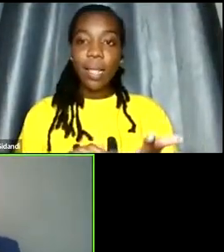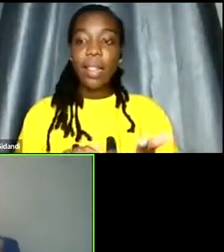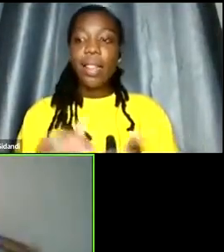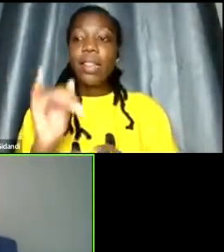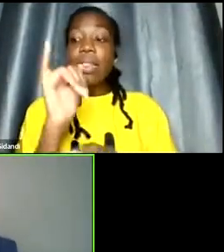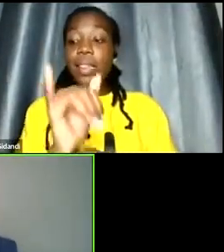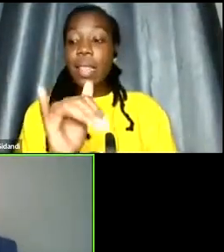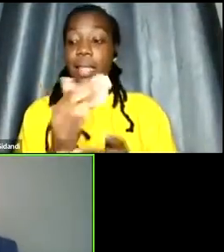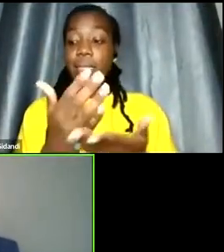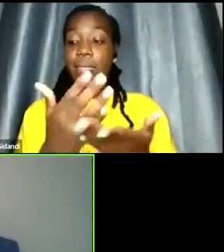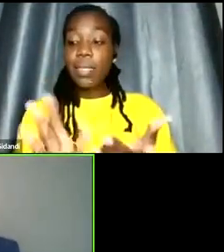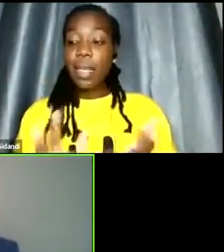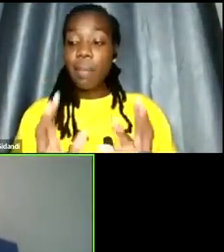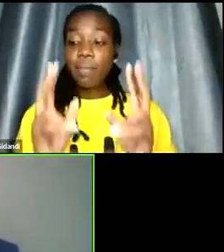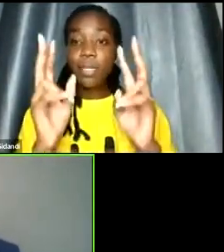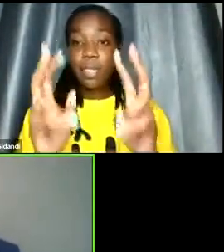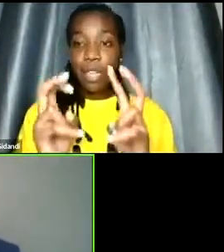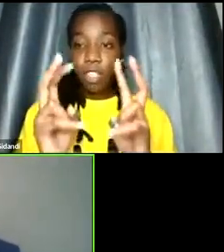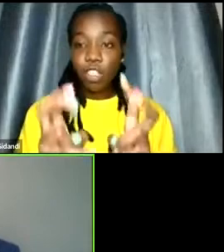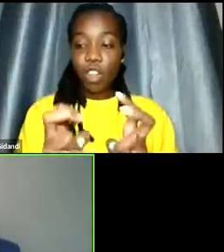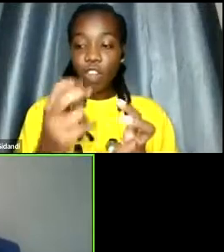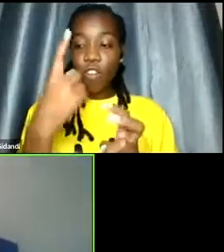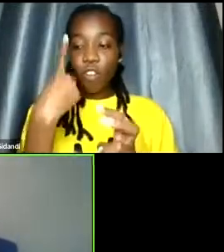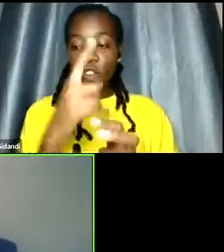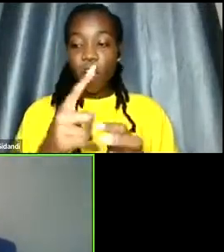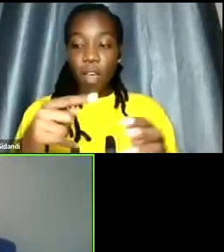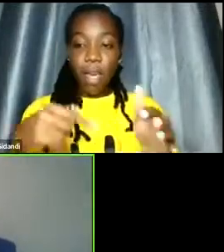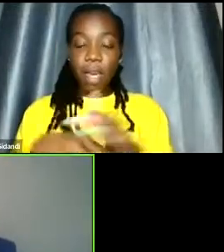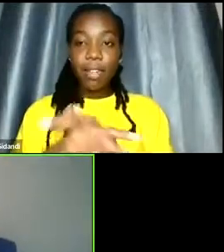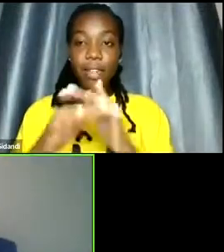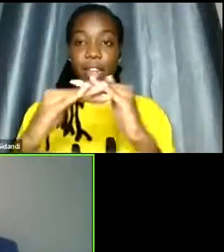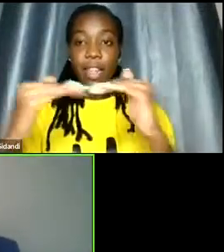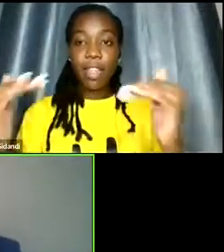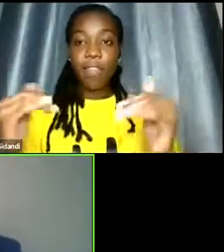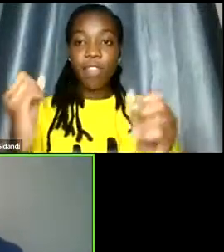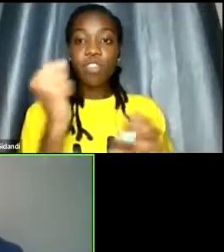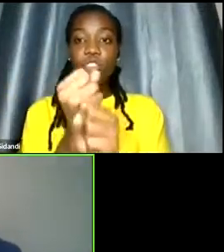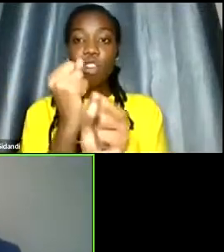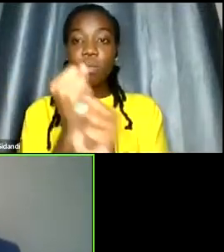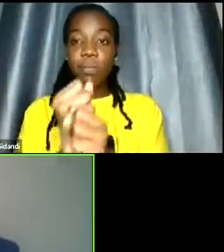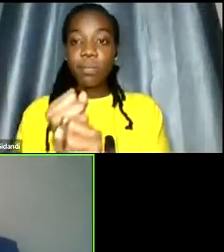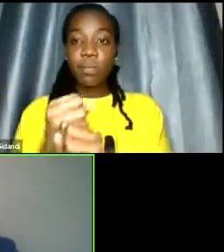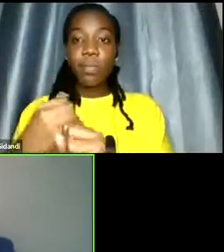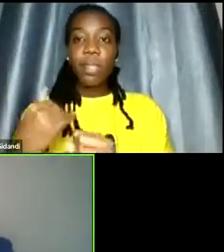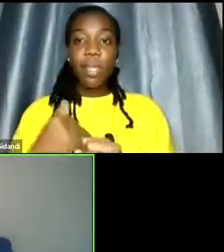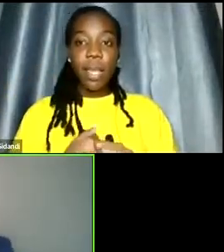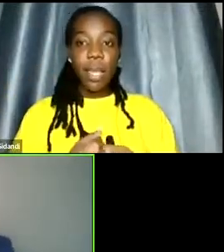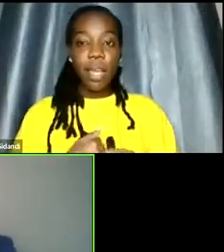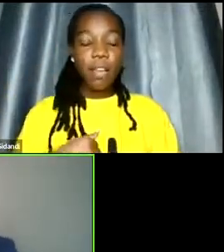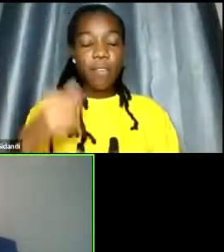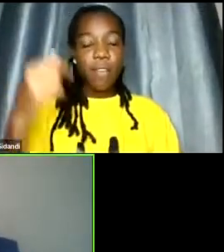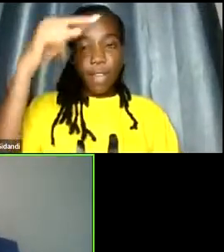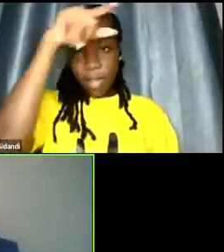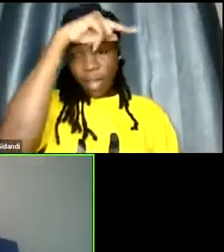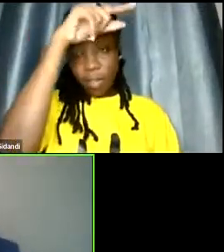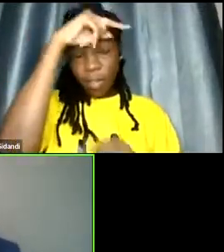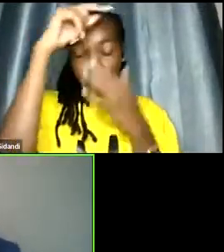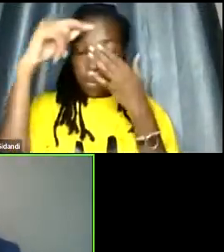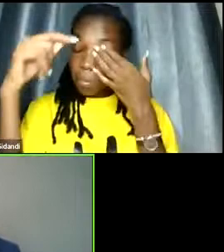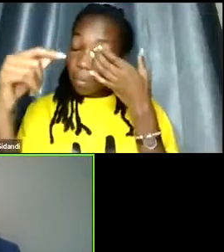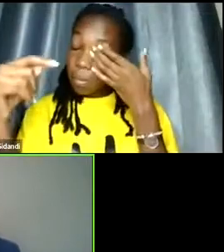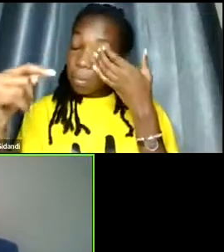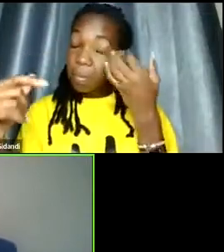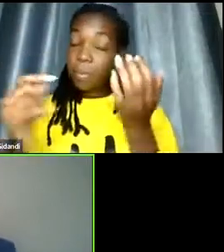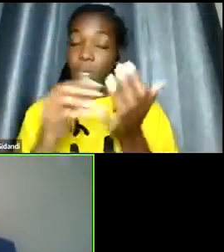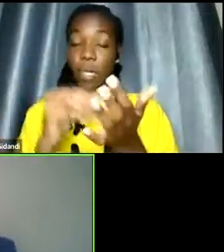the titles of entry-level jobs. You might also have graduate learners or graduate trainees or graduate management